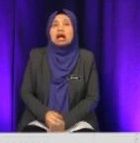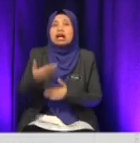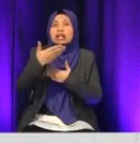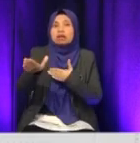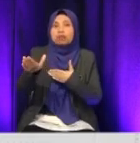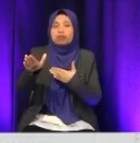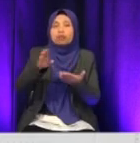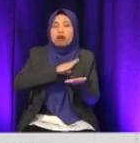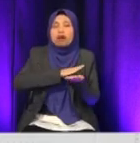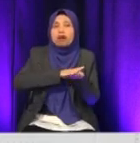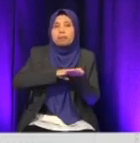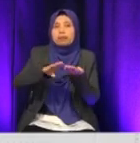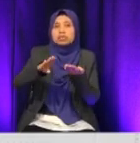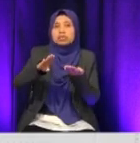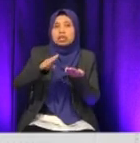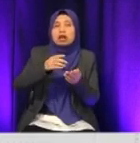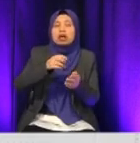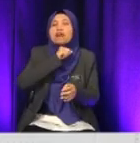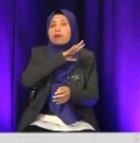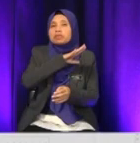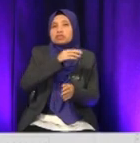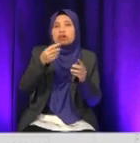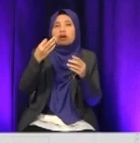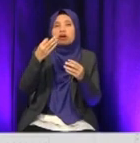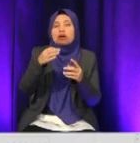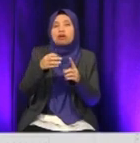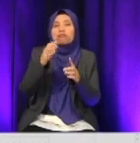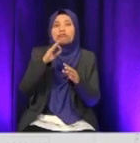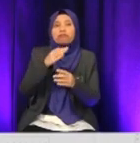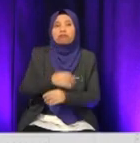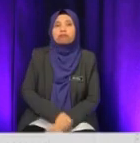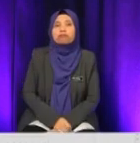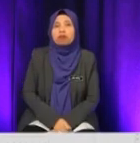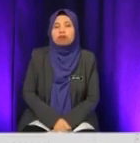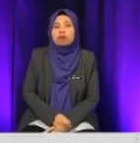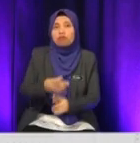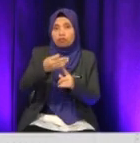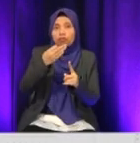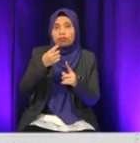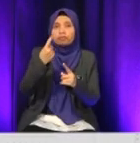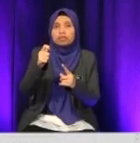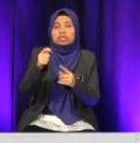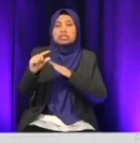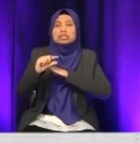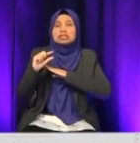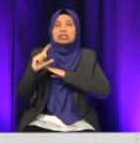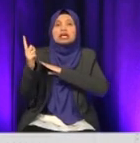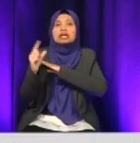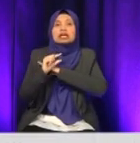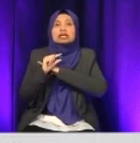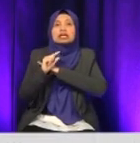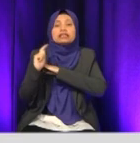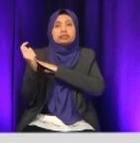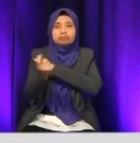Remove rubbish from the garden. So this is your answer. Why don't we check your answer together? Okay, let's hear the audio again.